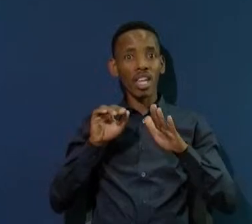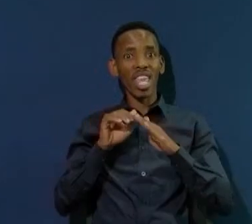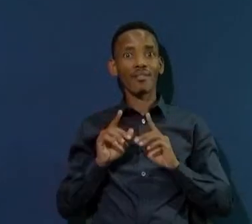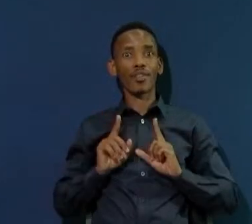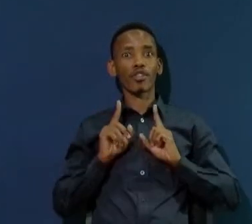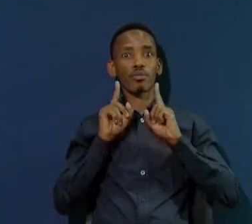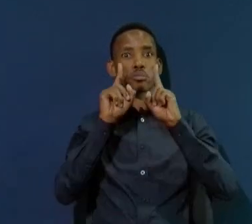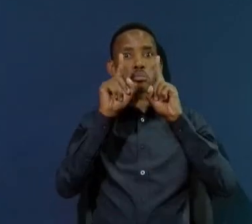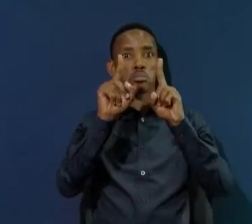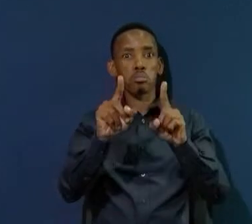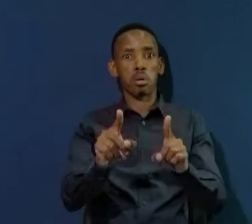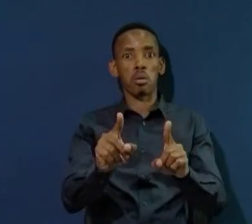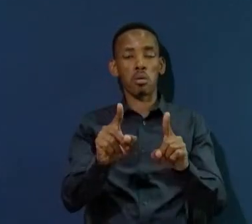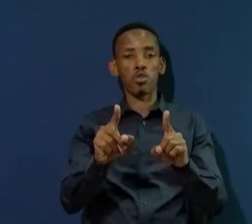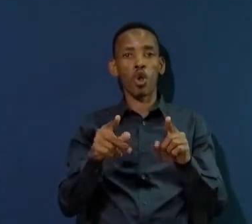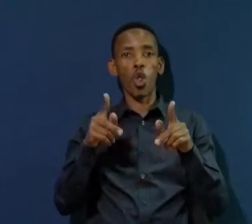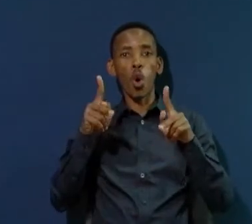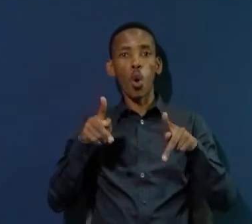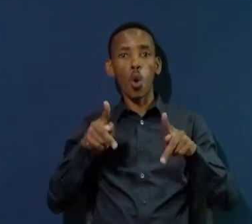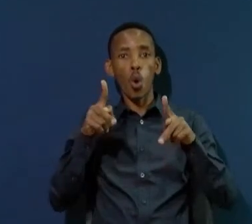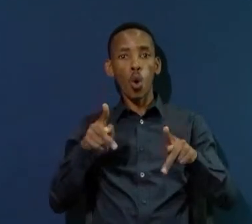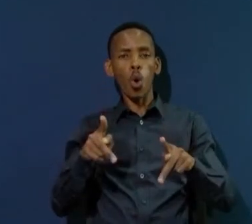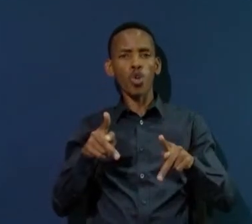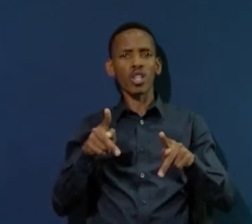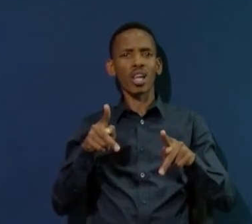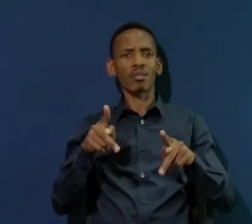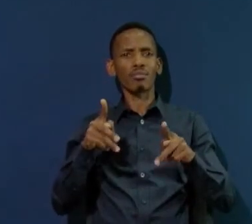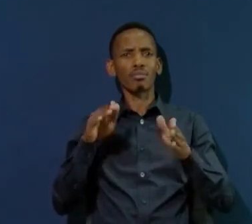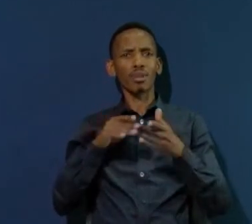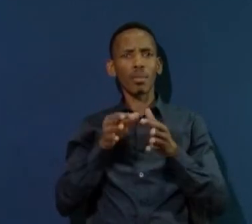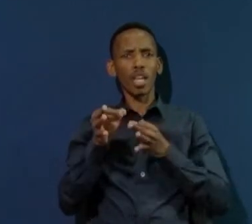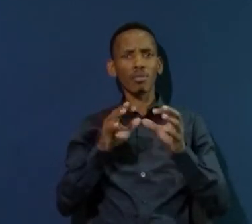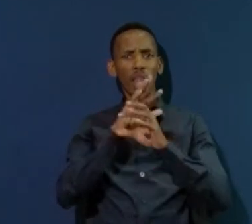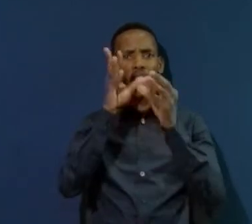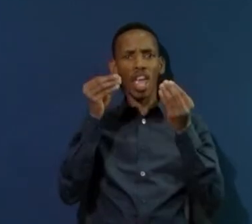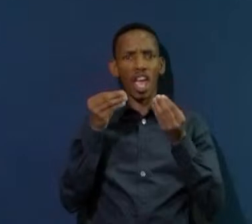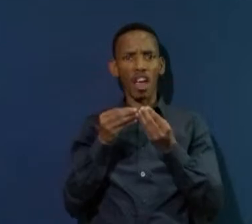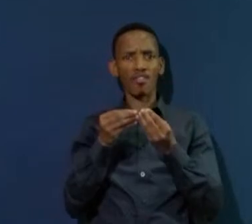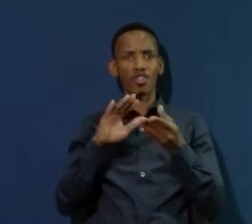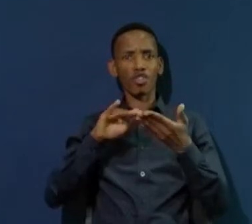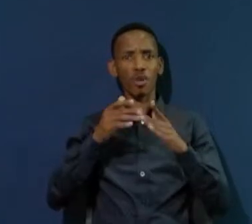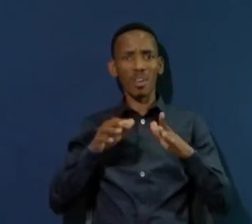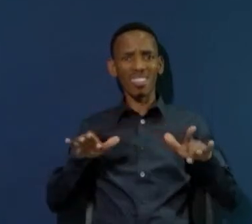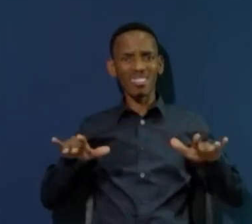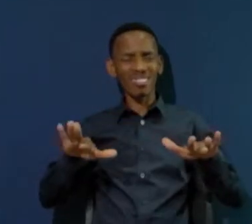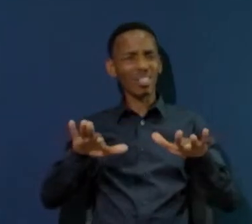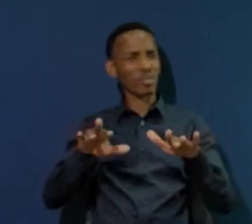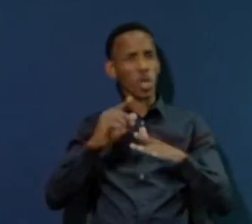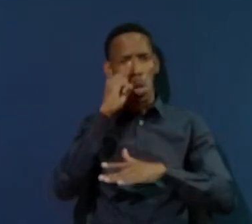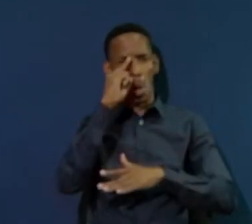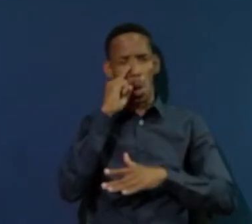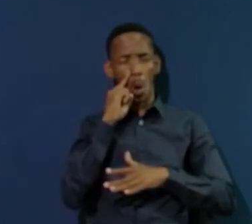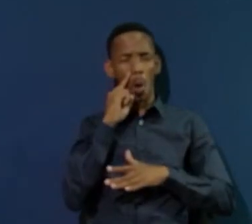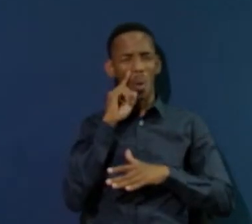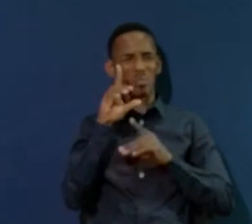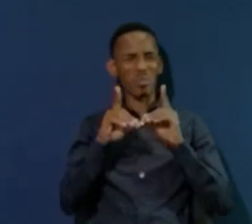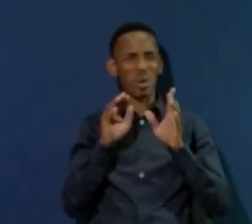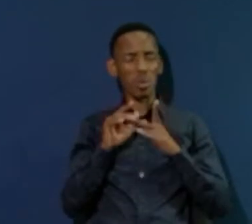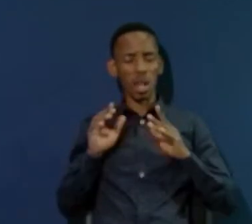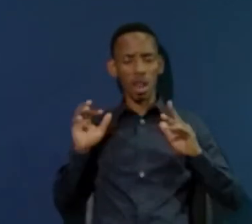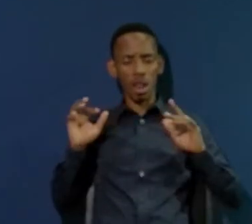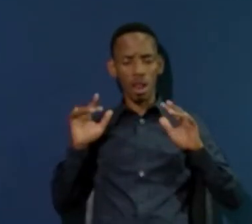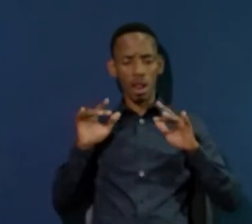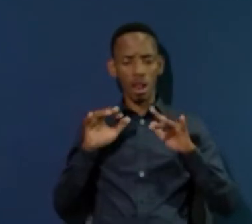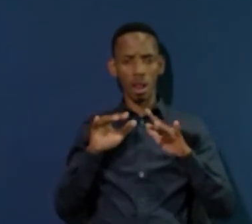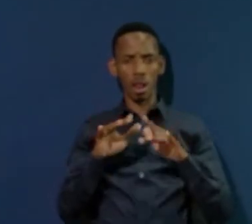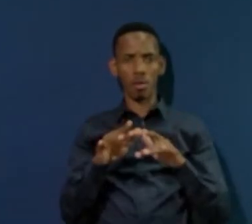choir. It's but once in Baliteng, and our grandfathers who've voted 4, 5, 6, 7 times